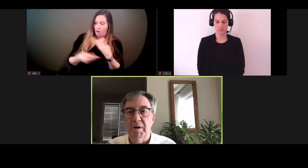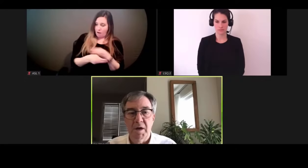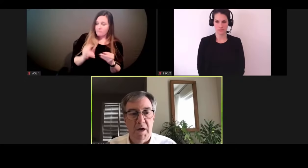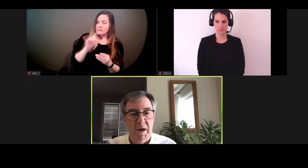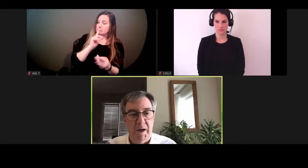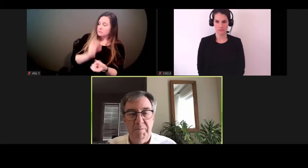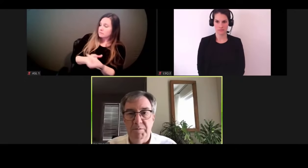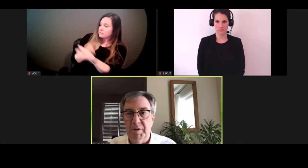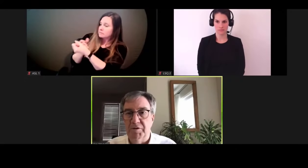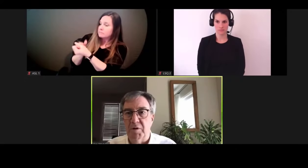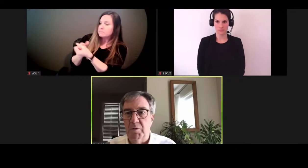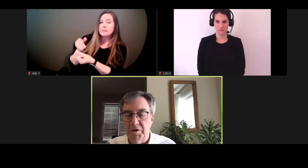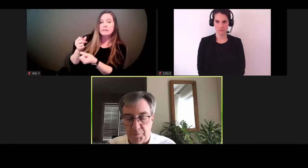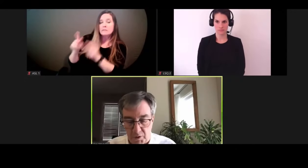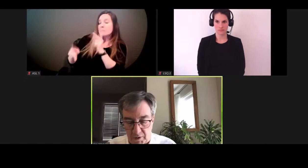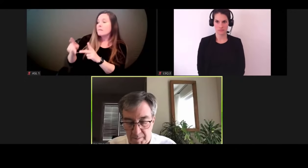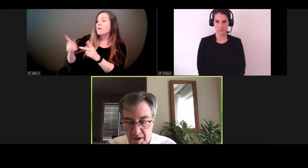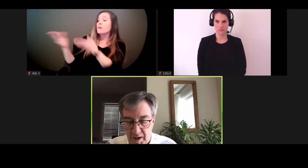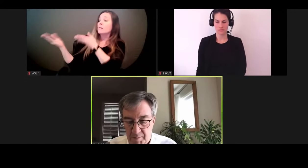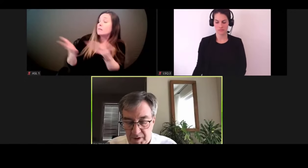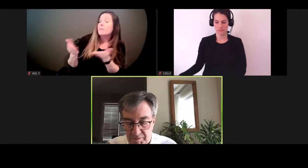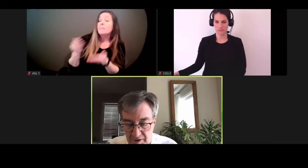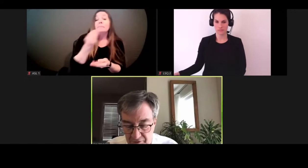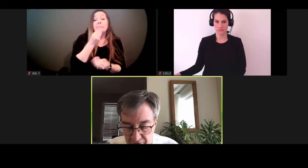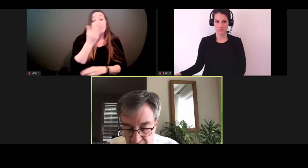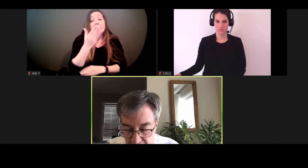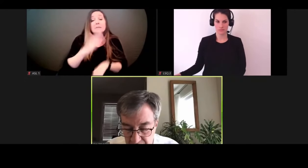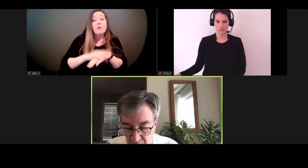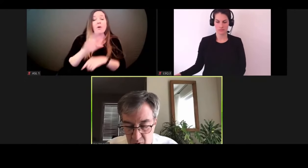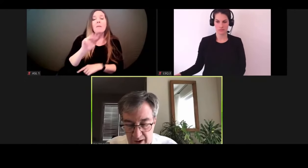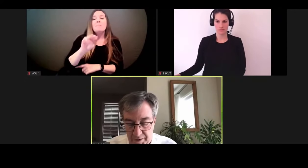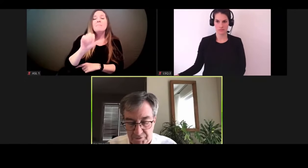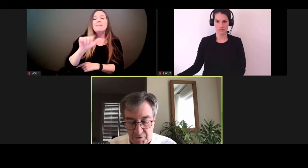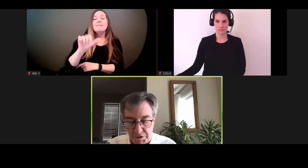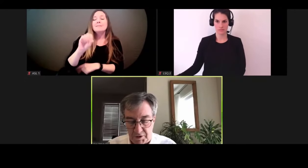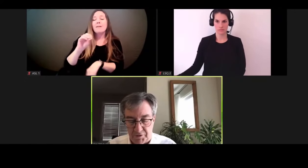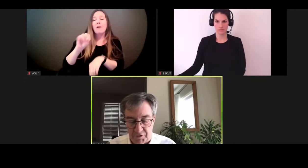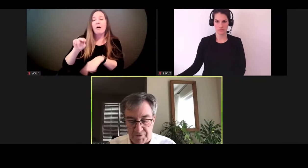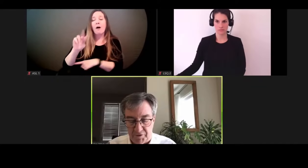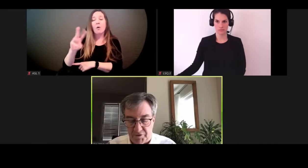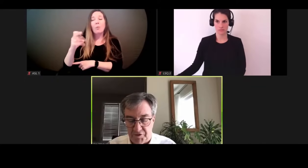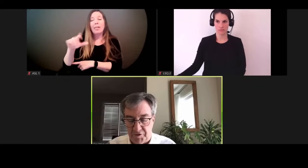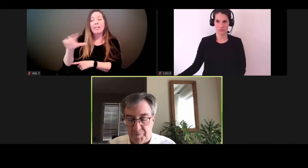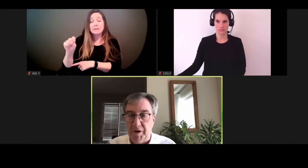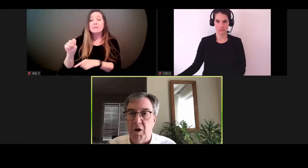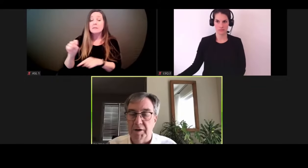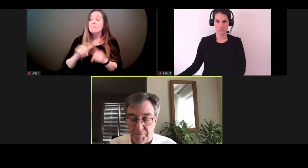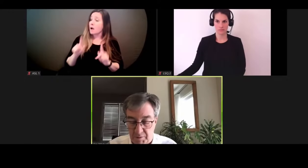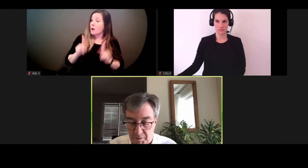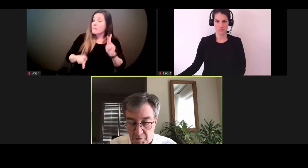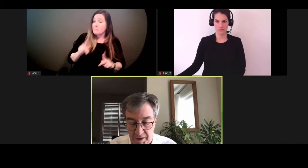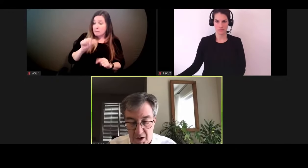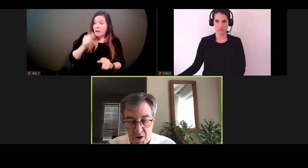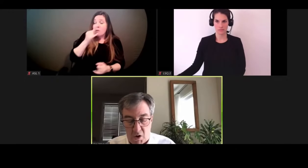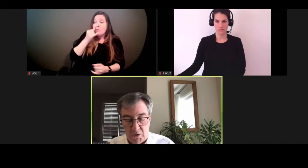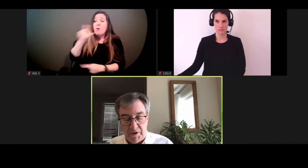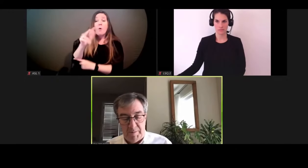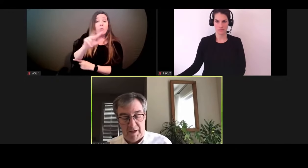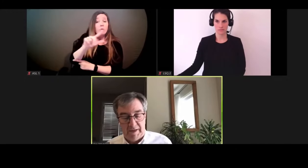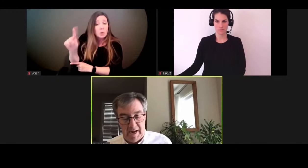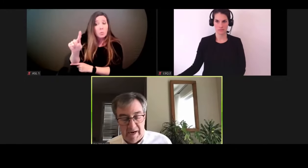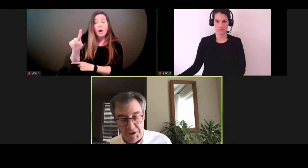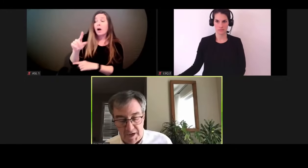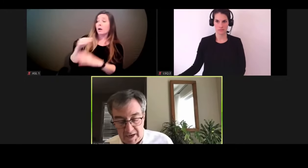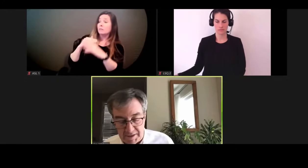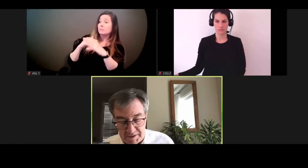in the Meals on Wheels program. But residents can require social service assistance by calling 311 or